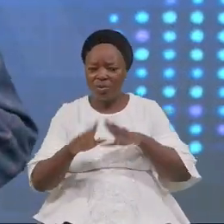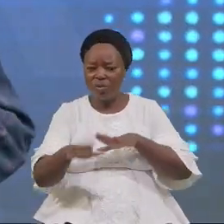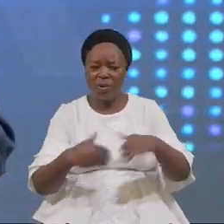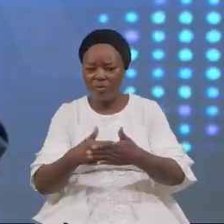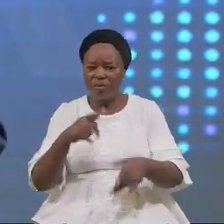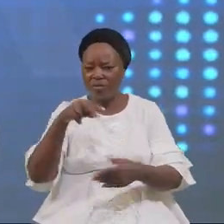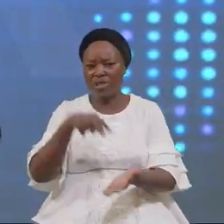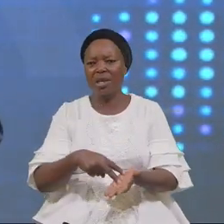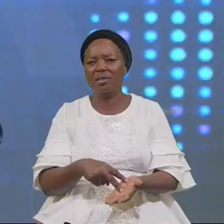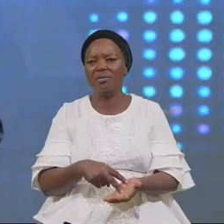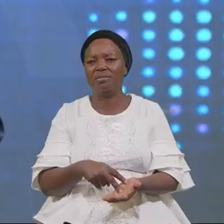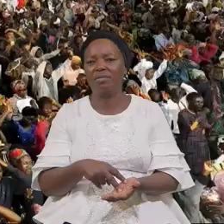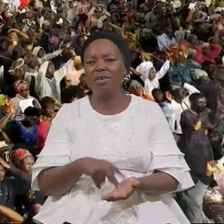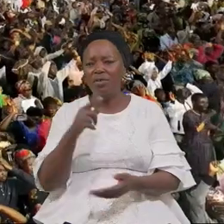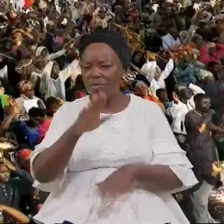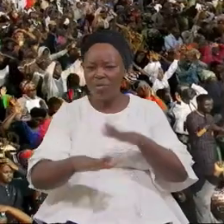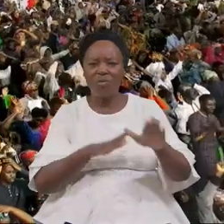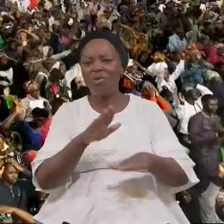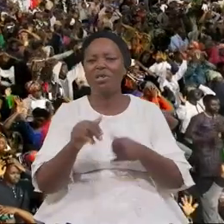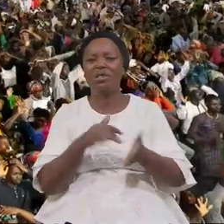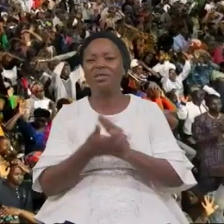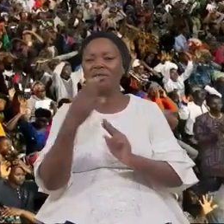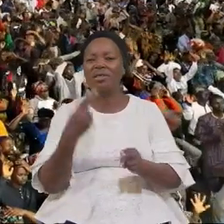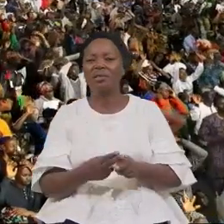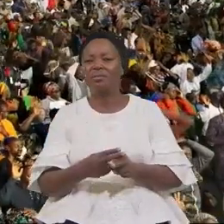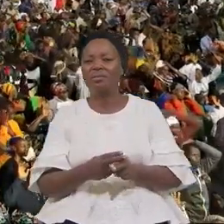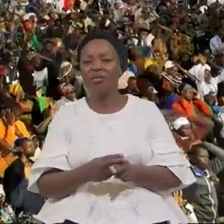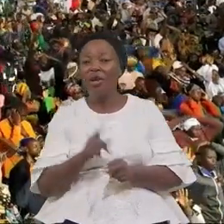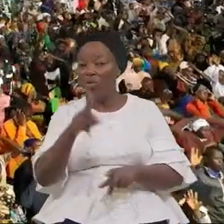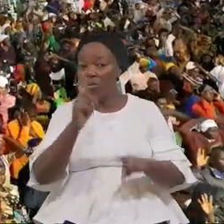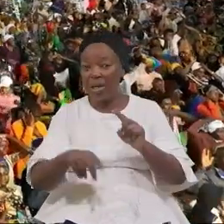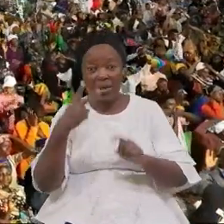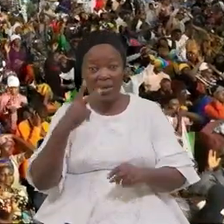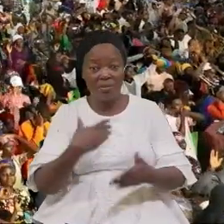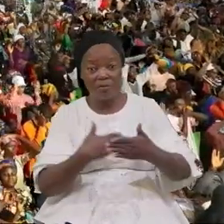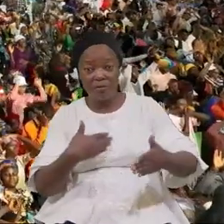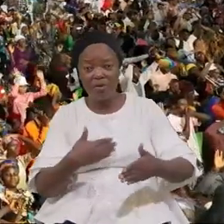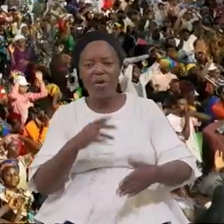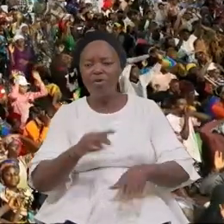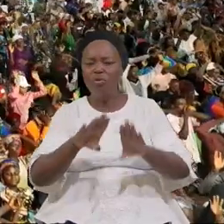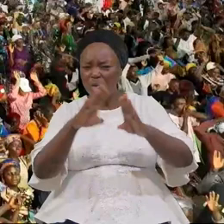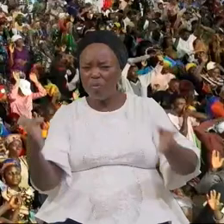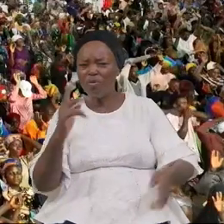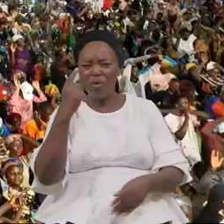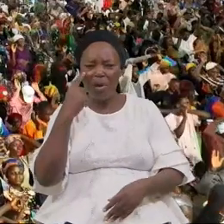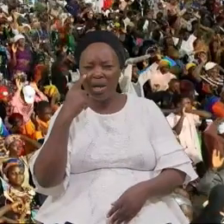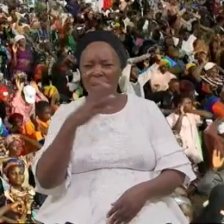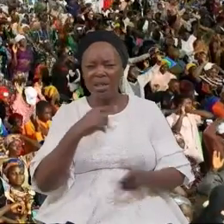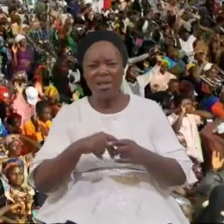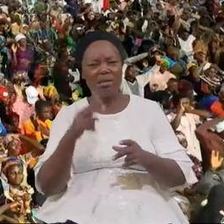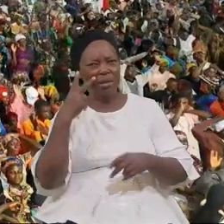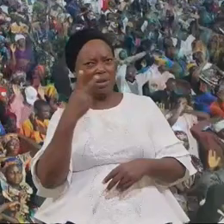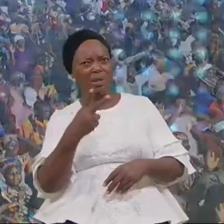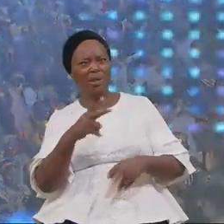stand up, you walk. You couldn't see before, you open your eyes, lo and